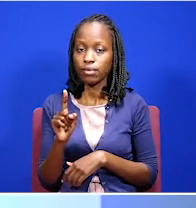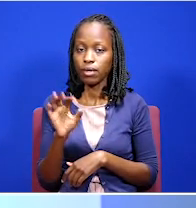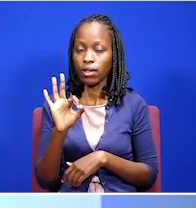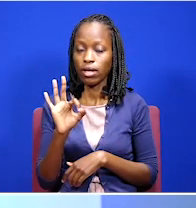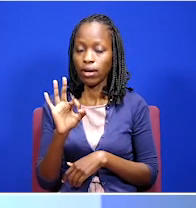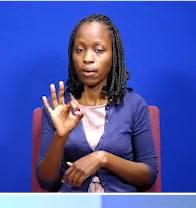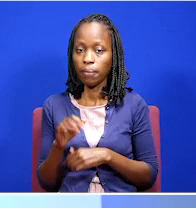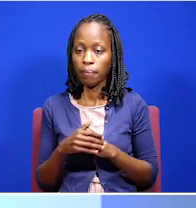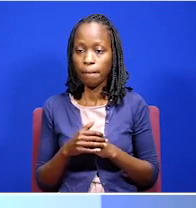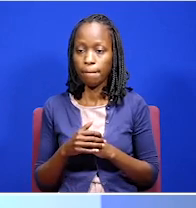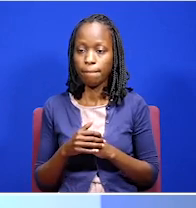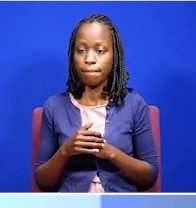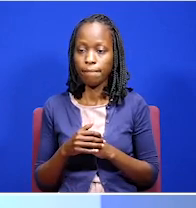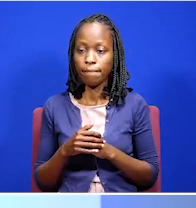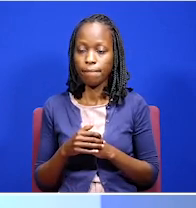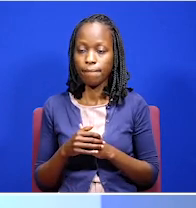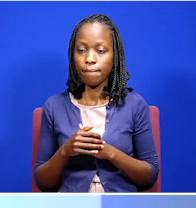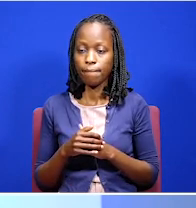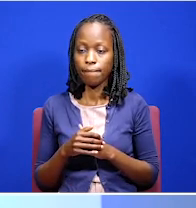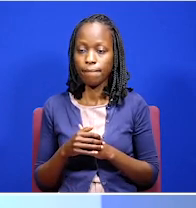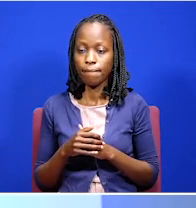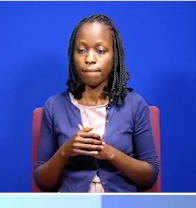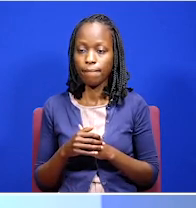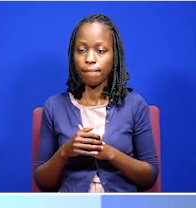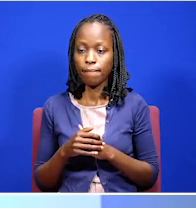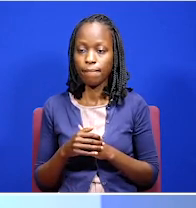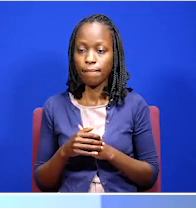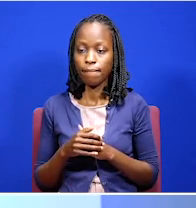verse 3. I can read the whole of it. Excuse me.